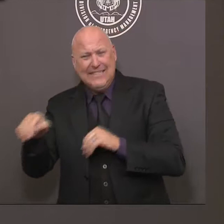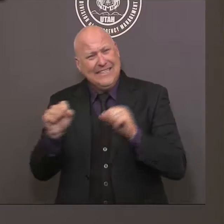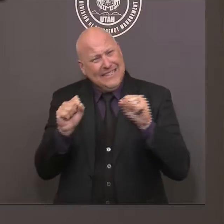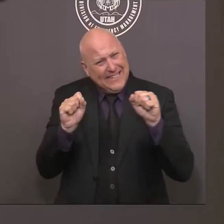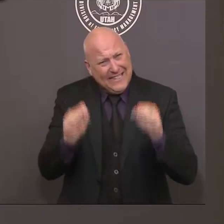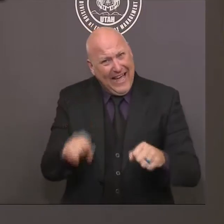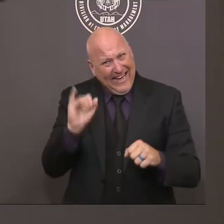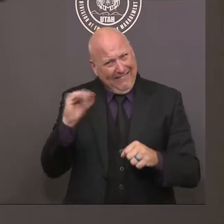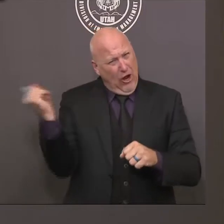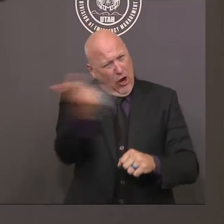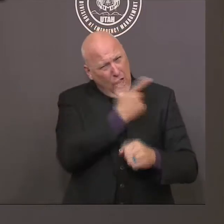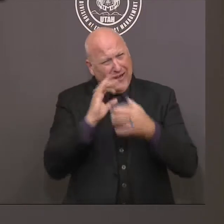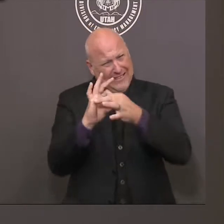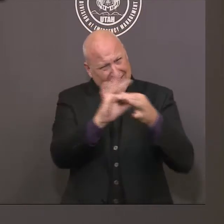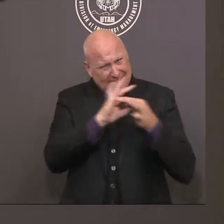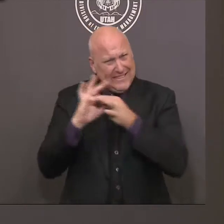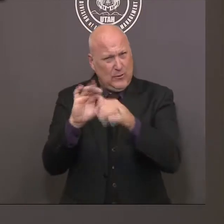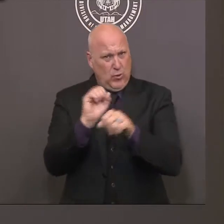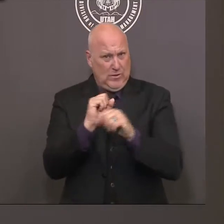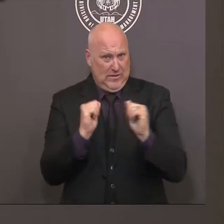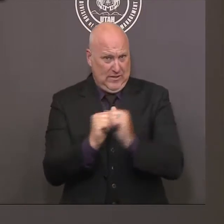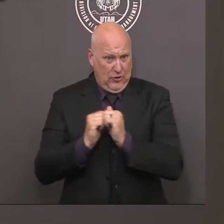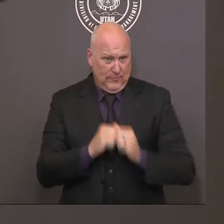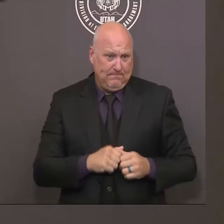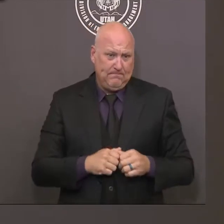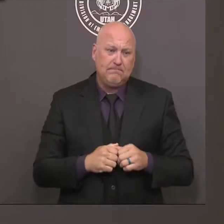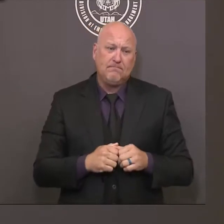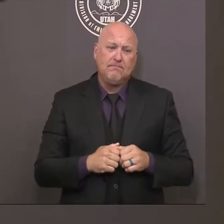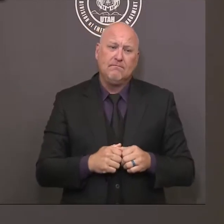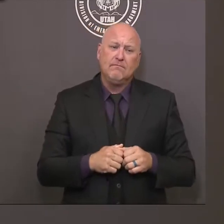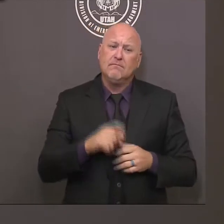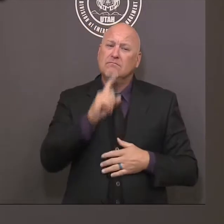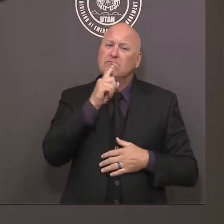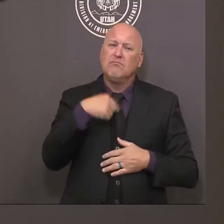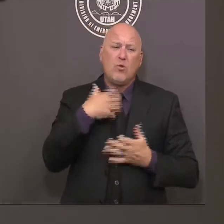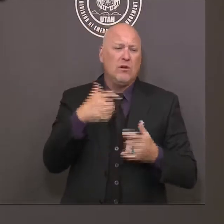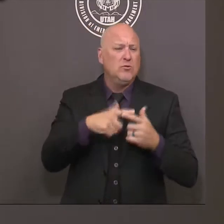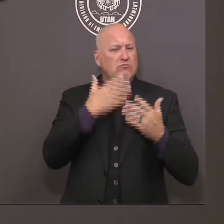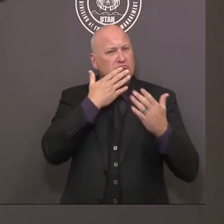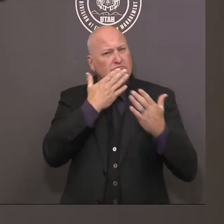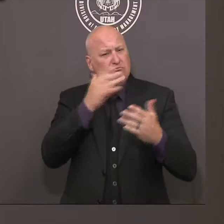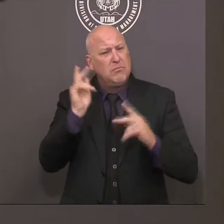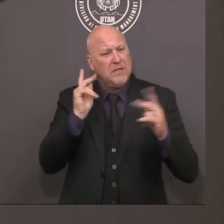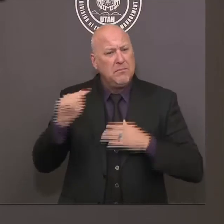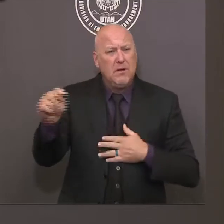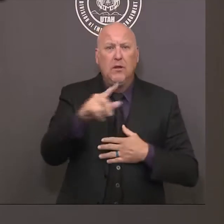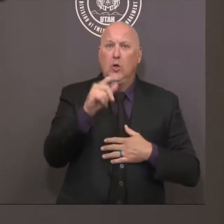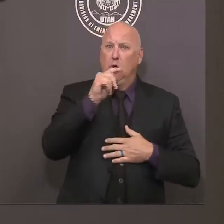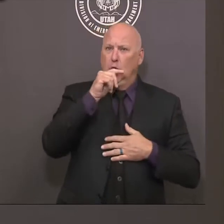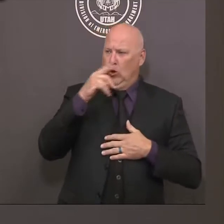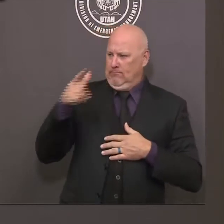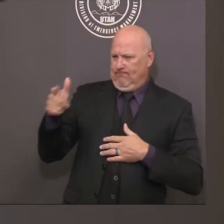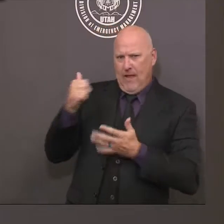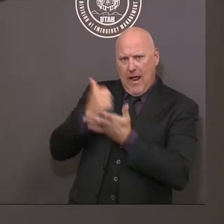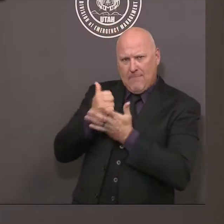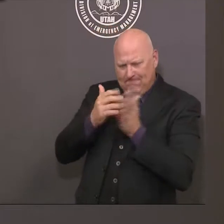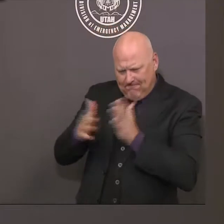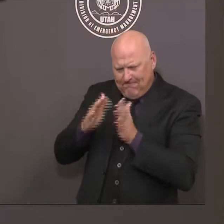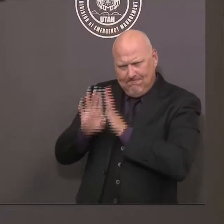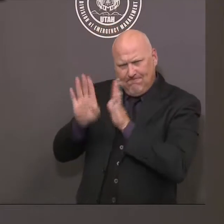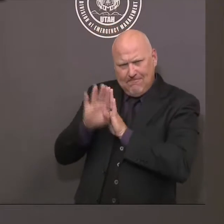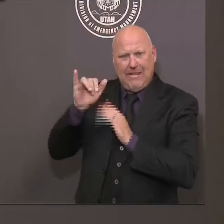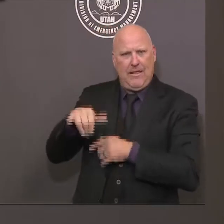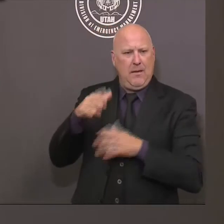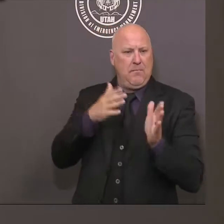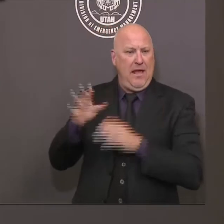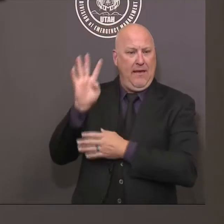this Volume 4 together. Let me just mention a couple of them. Derek Miller has been a part of this, leading this effort as the Salt Lake